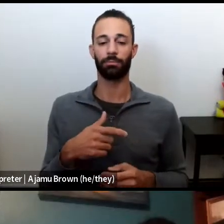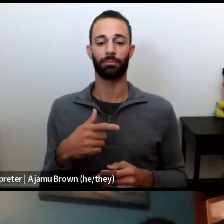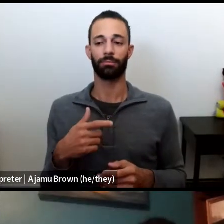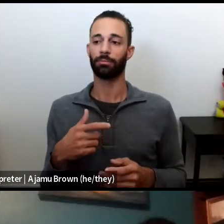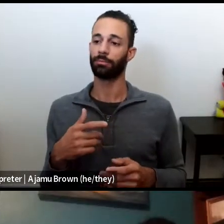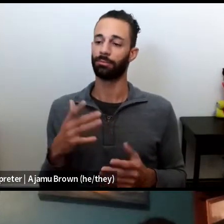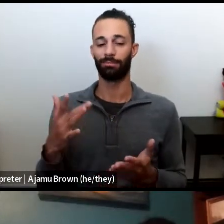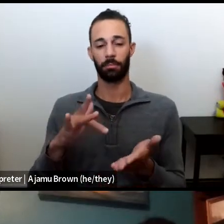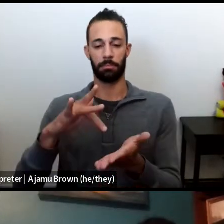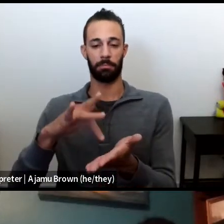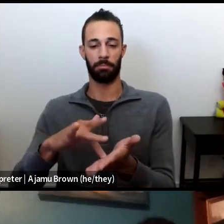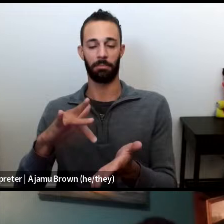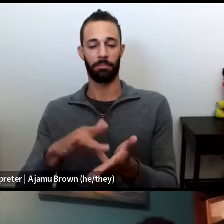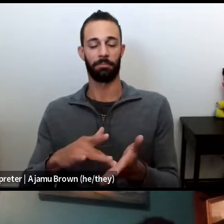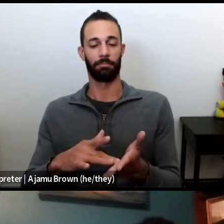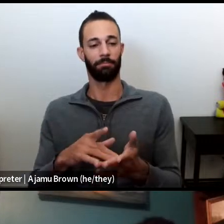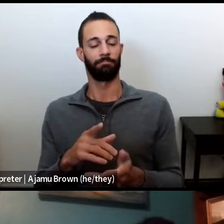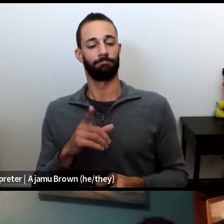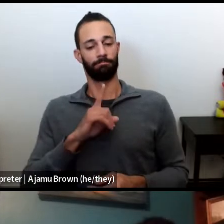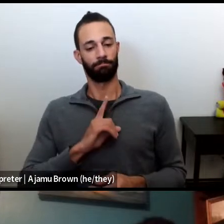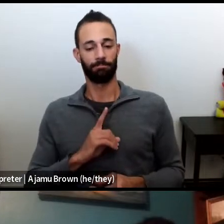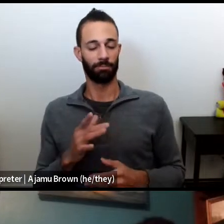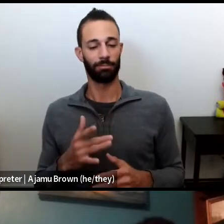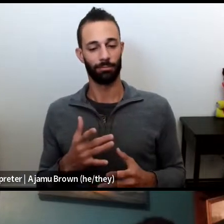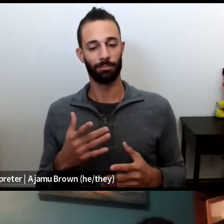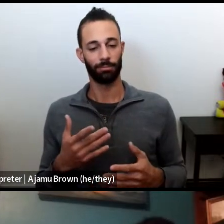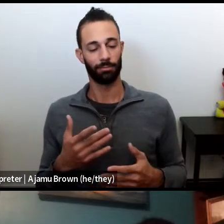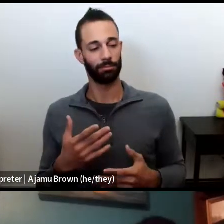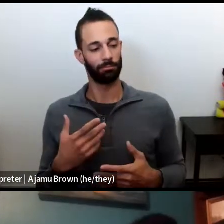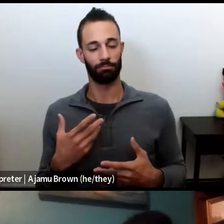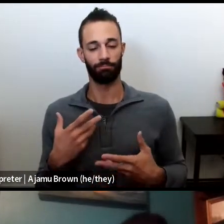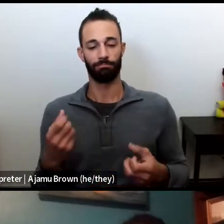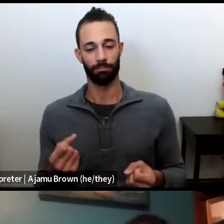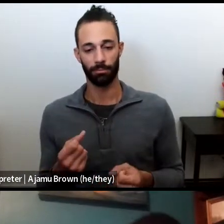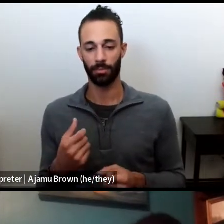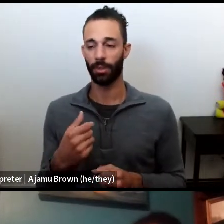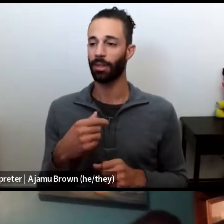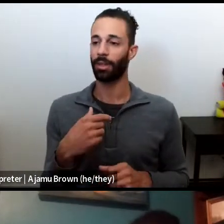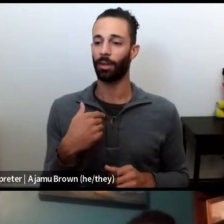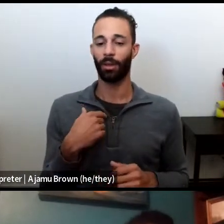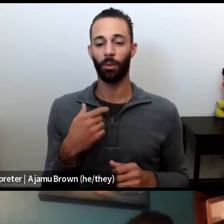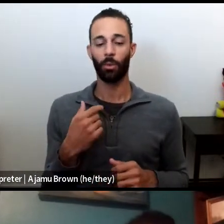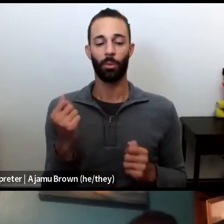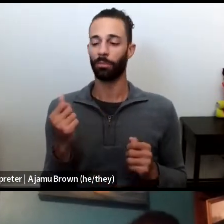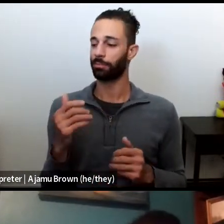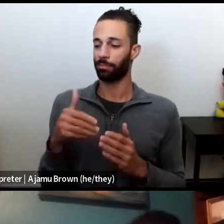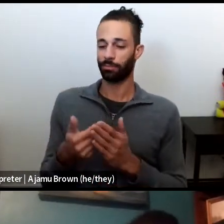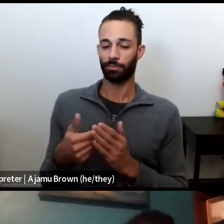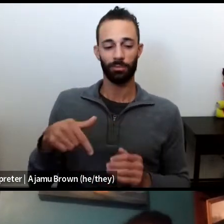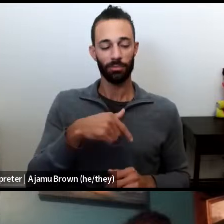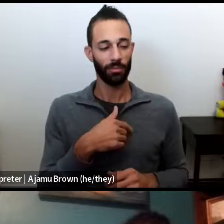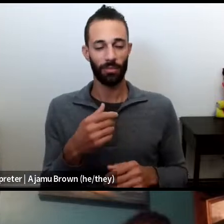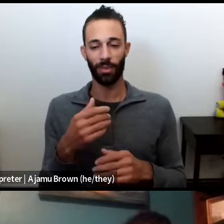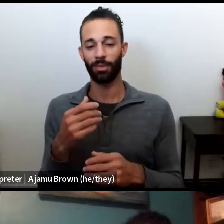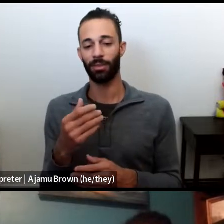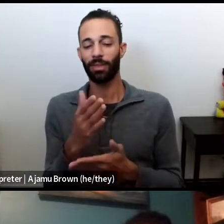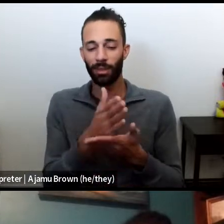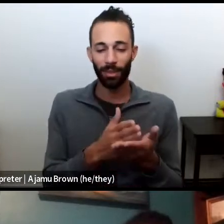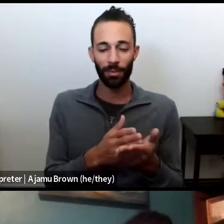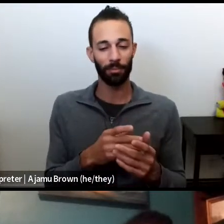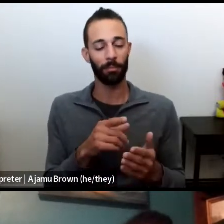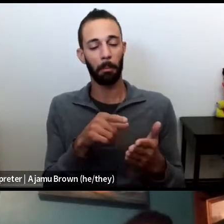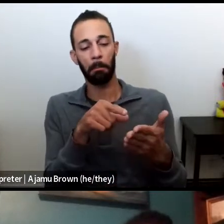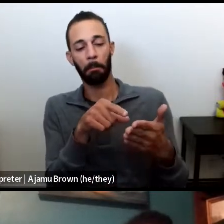We didn't have to get completely dragged, but we got to be a little bit dragged. So it feels good to still have